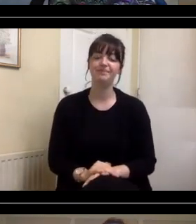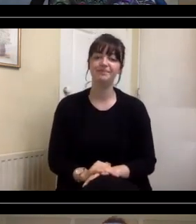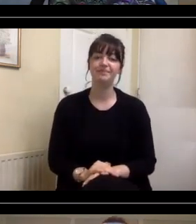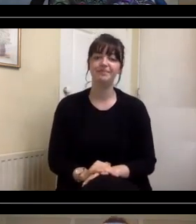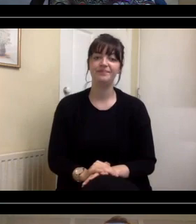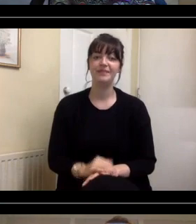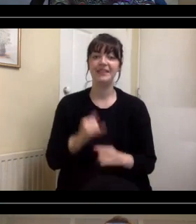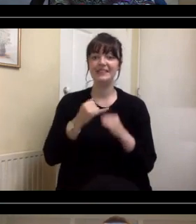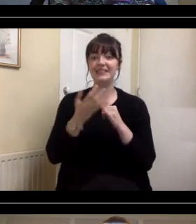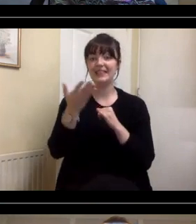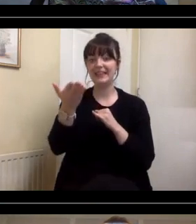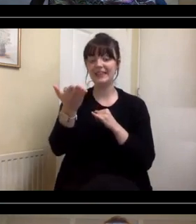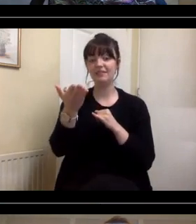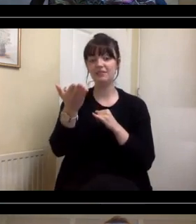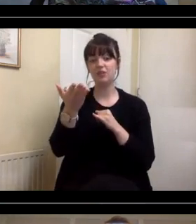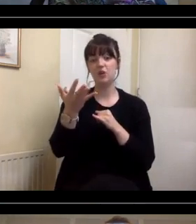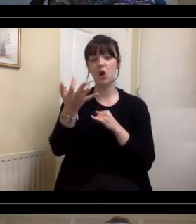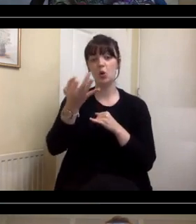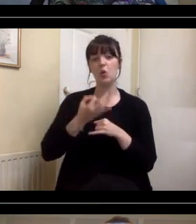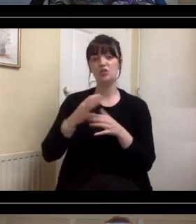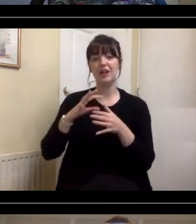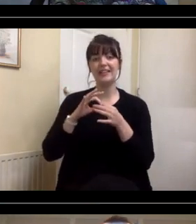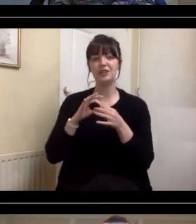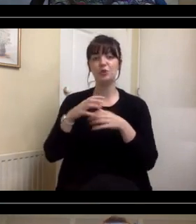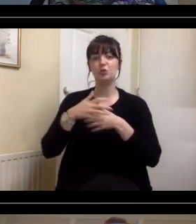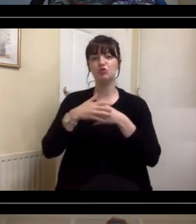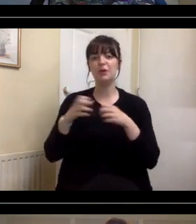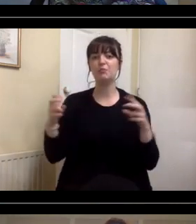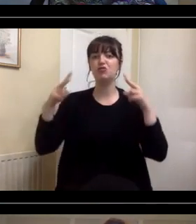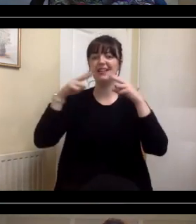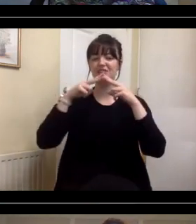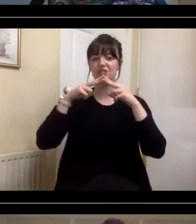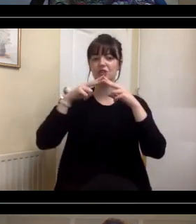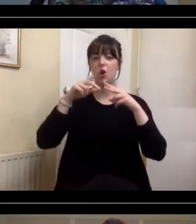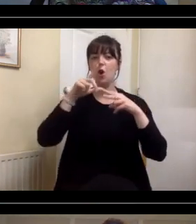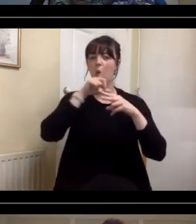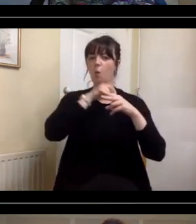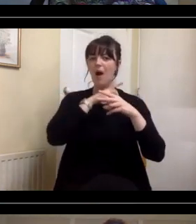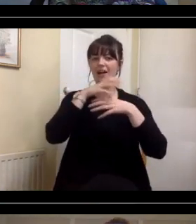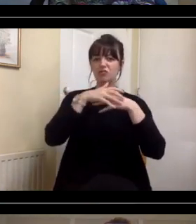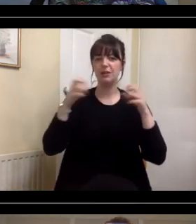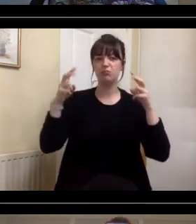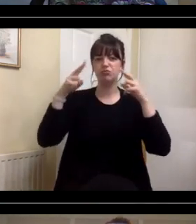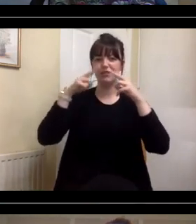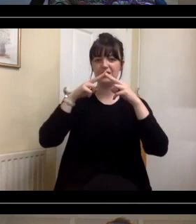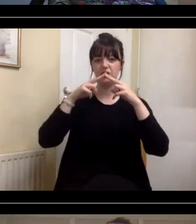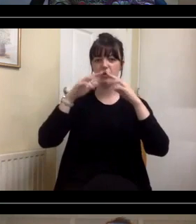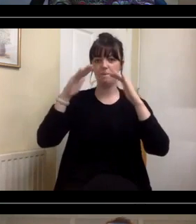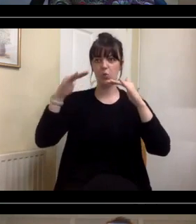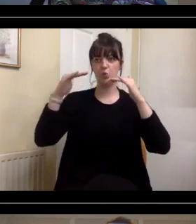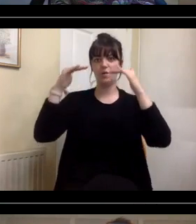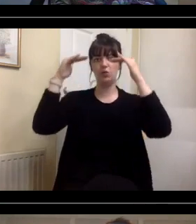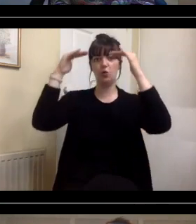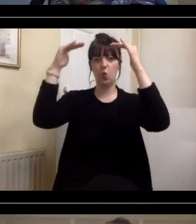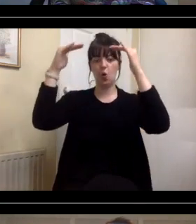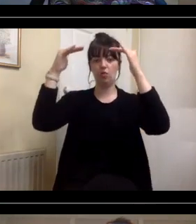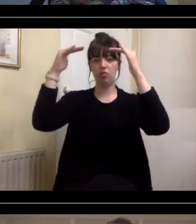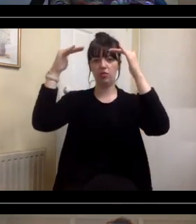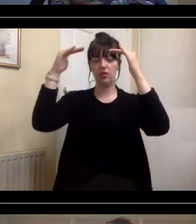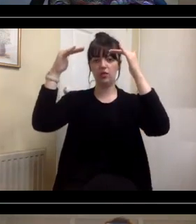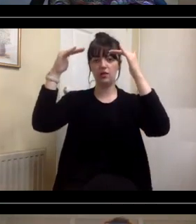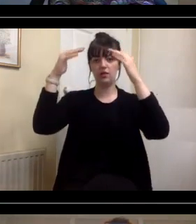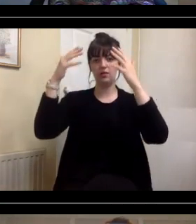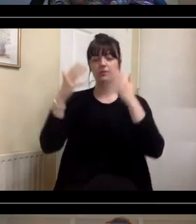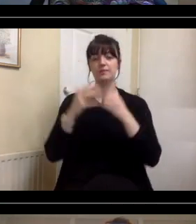Steve, a question about the Green Bridge. Why has the Green Bridge moved further north, opening local people